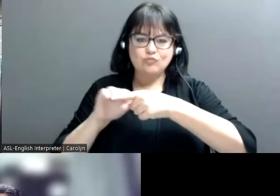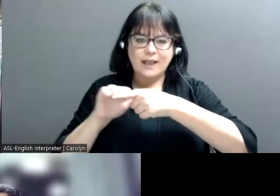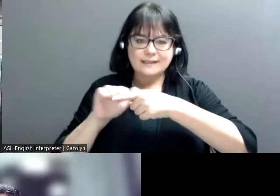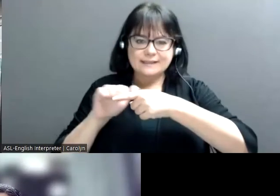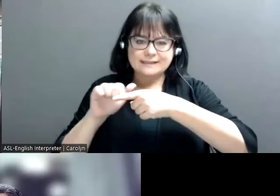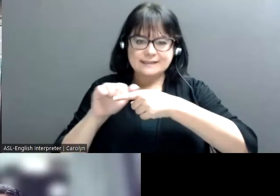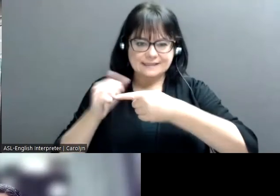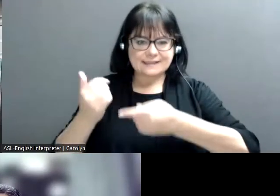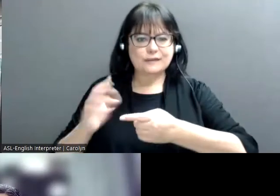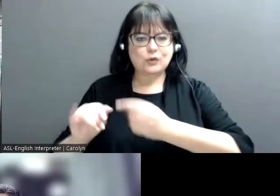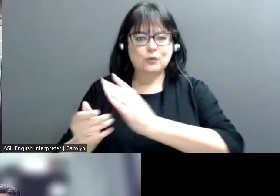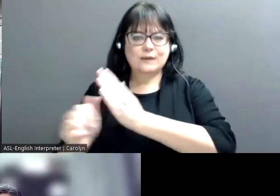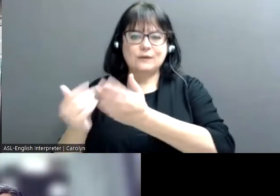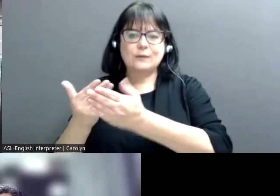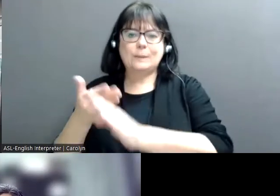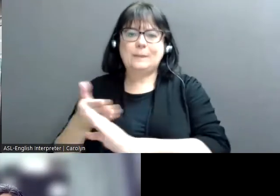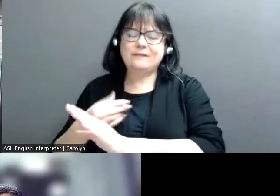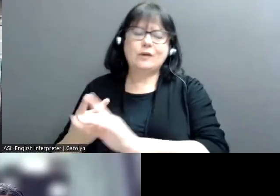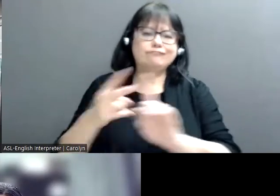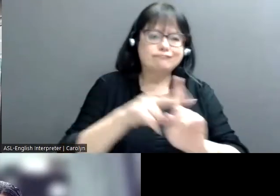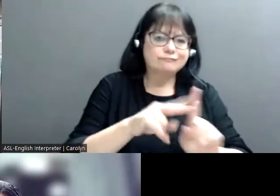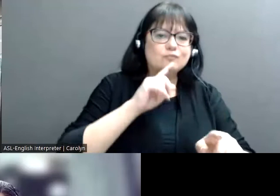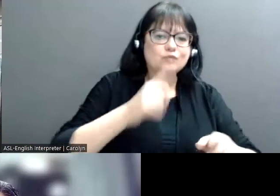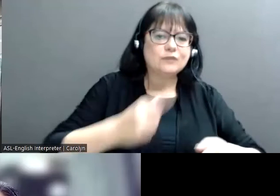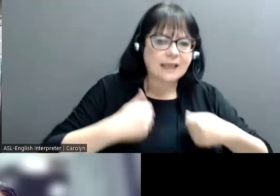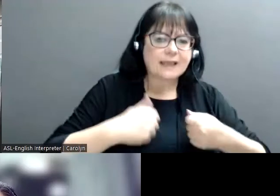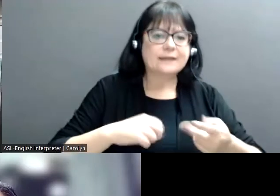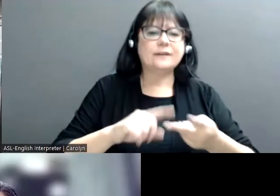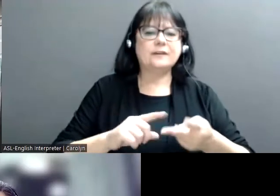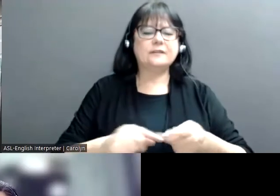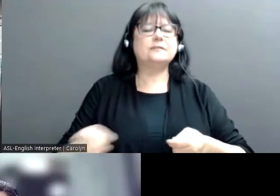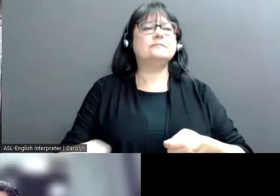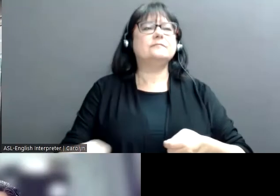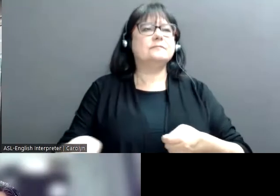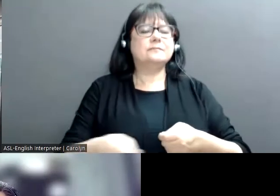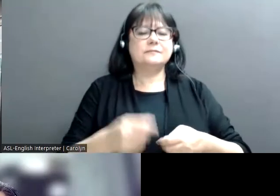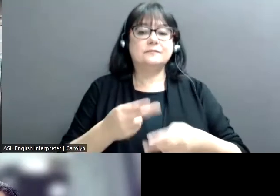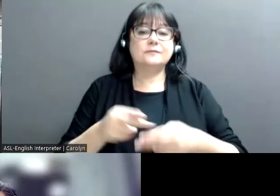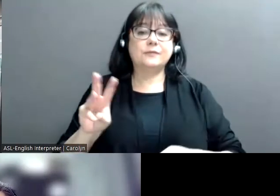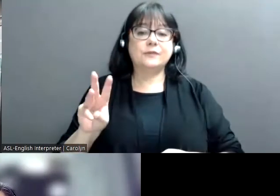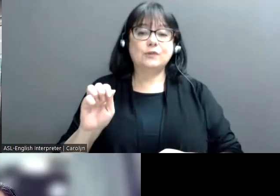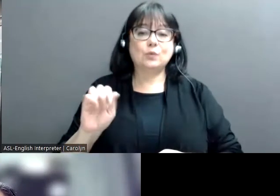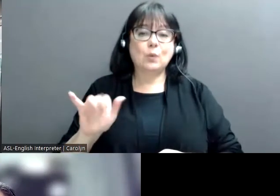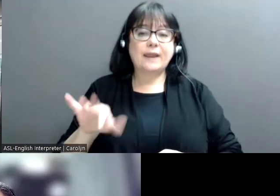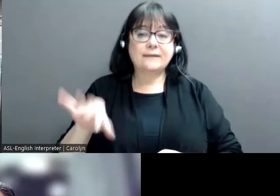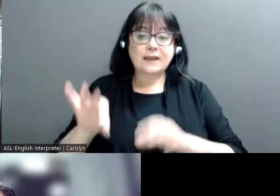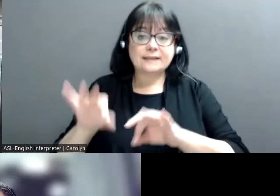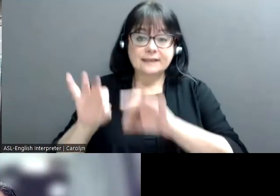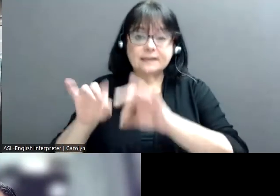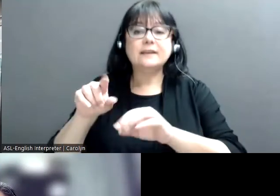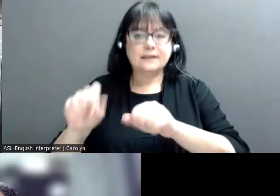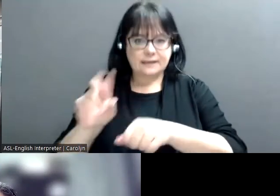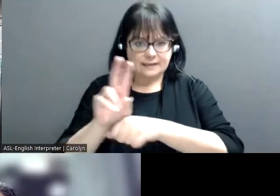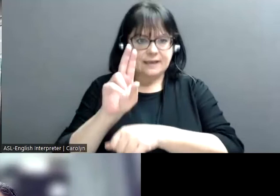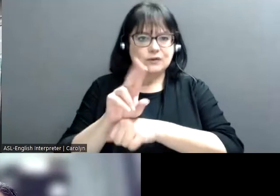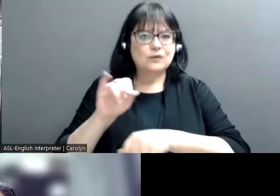wayfinding, where routes around buildings or from building to building, you can follow that on augmented reality